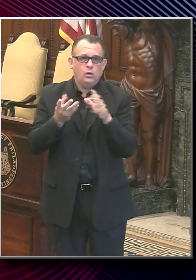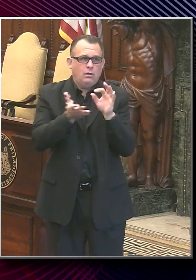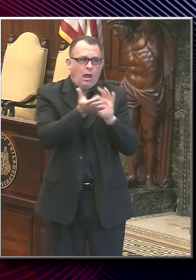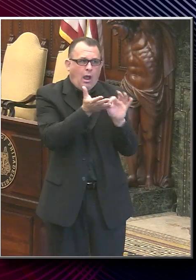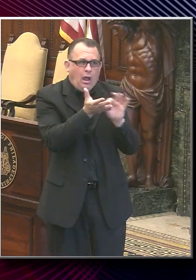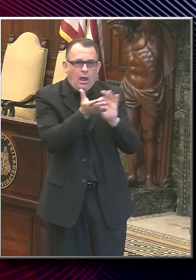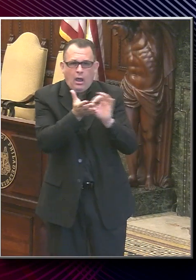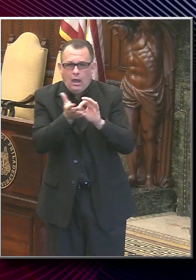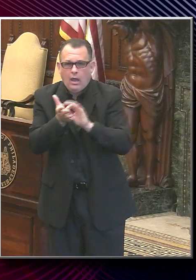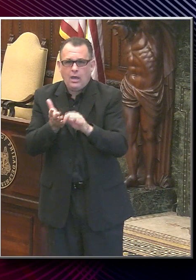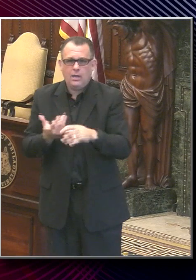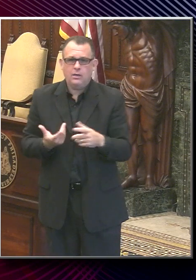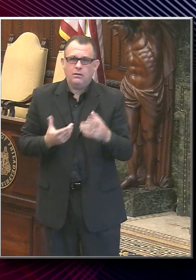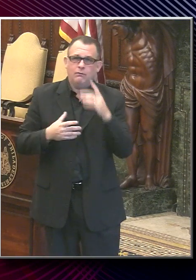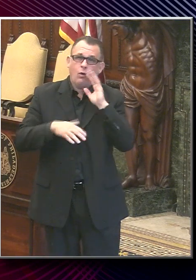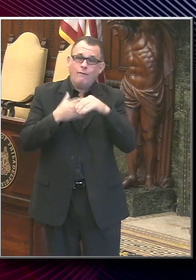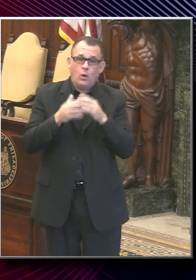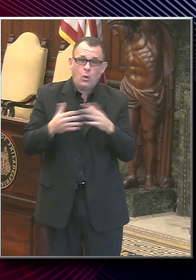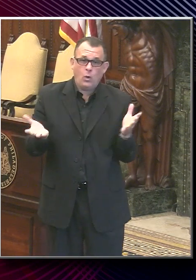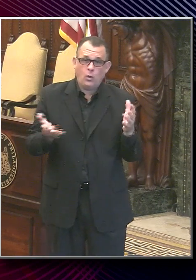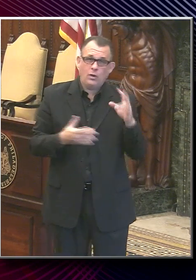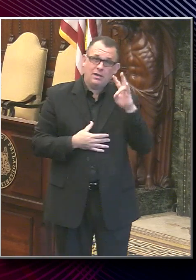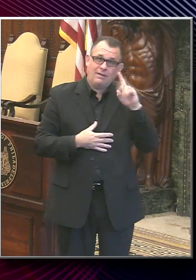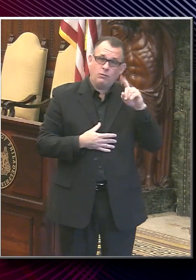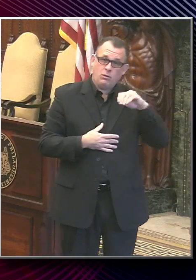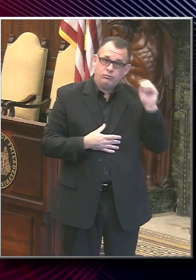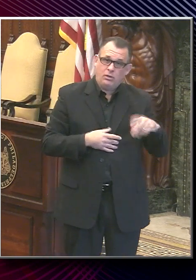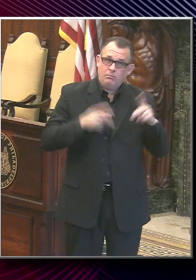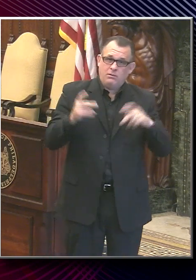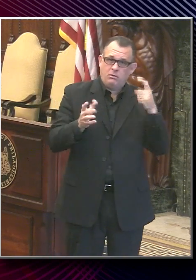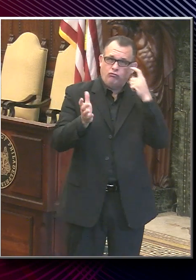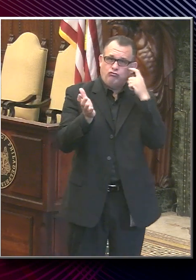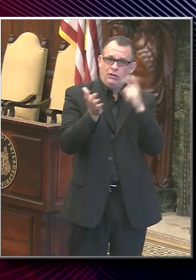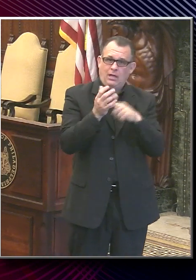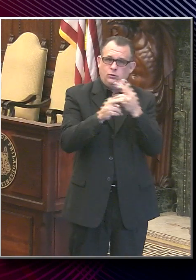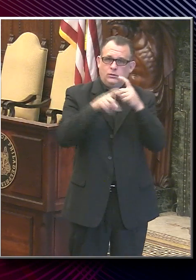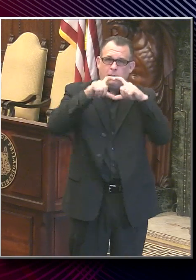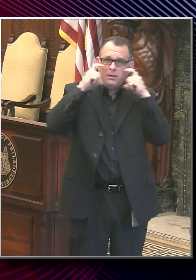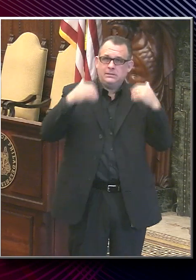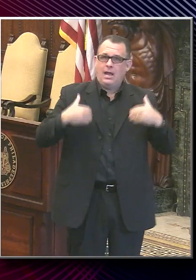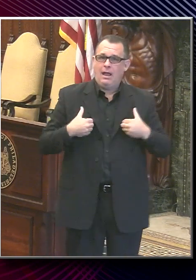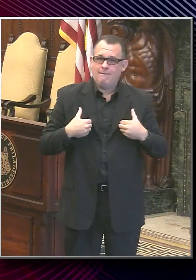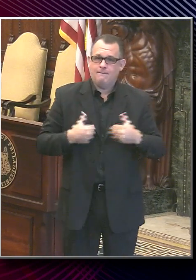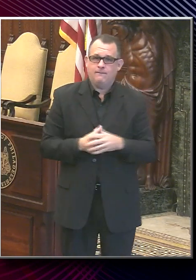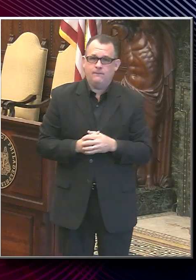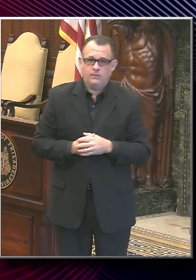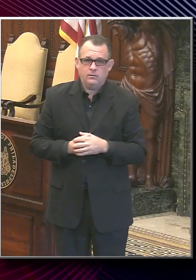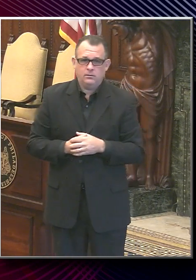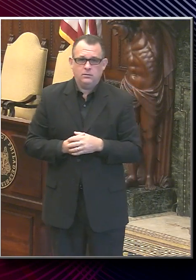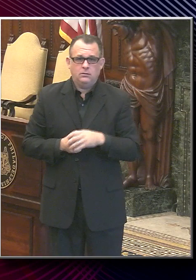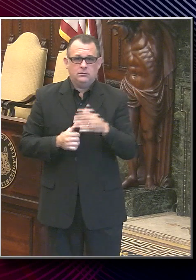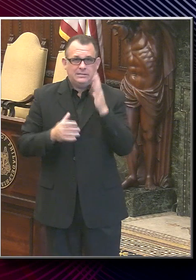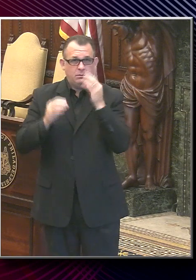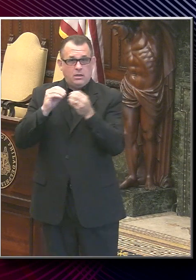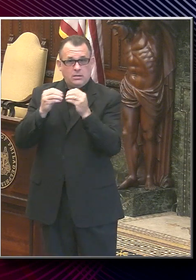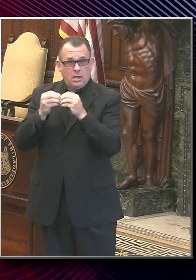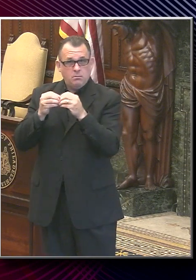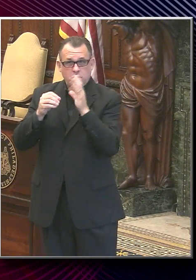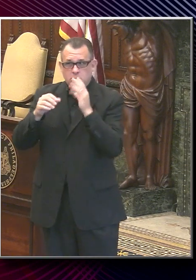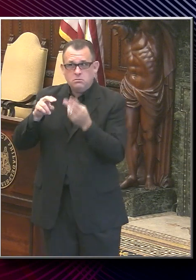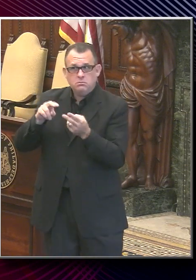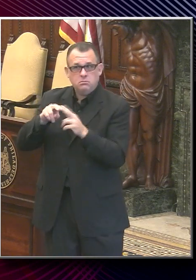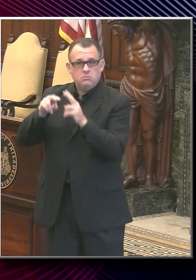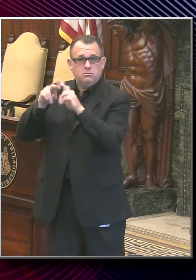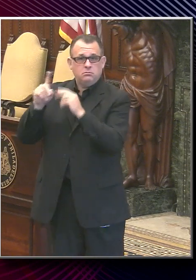week, overall, it was 71% of people observed were wearing a mask. There's an overall increasing trend. But we want to get up to 90%. We have a goal